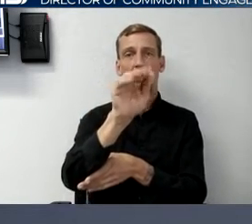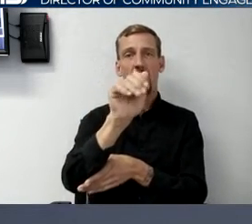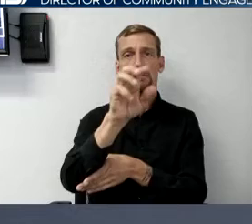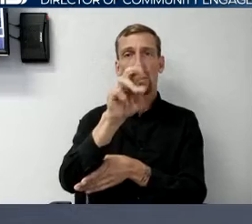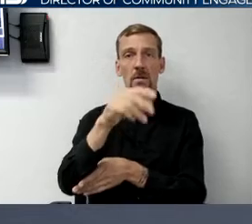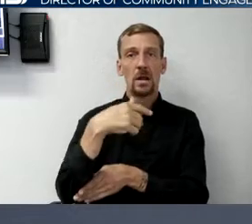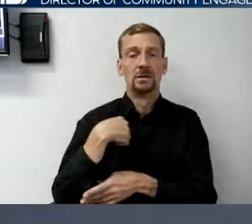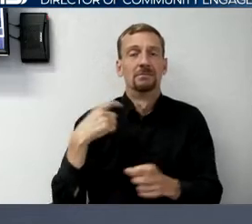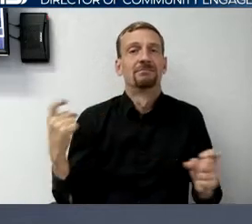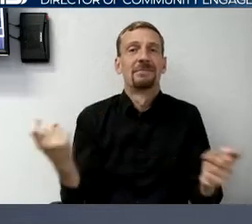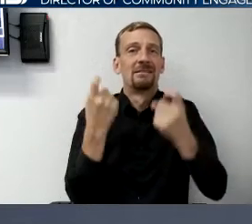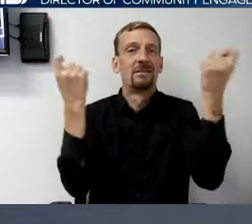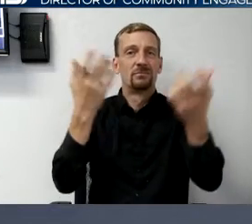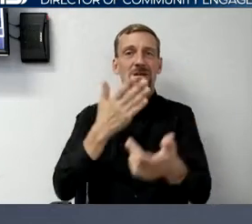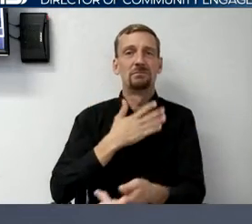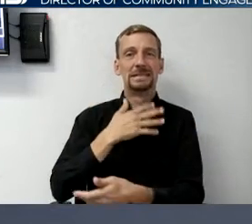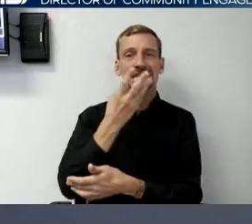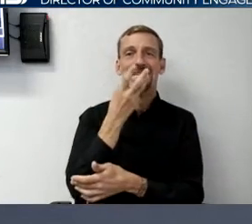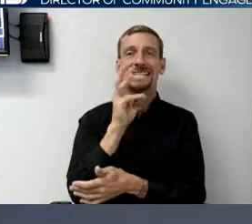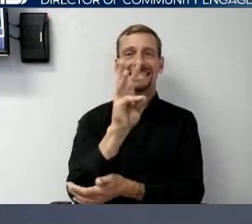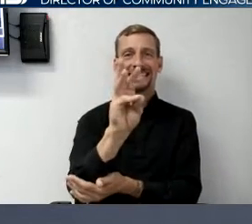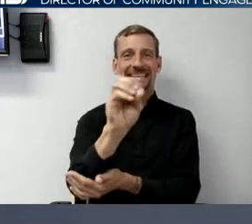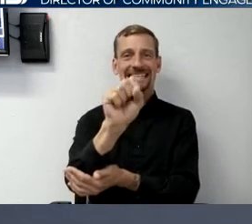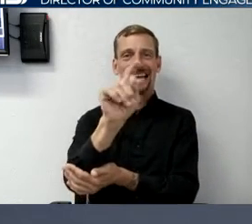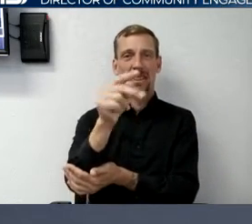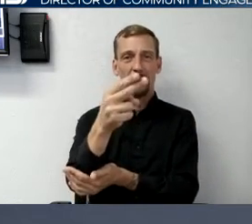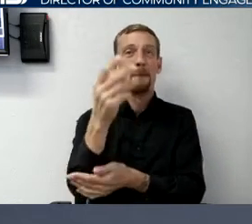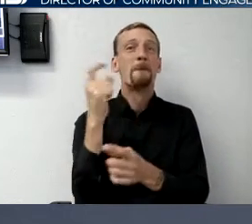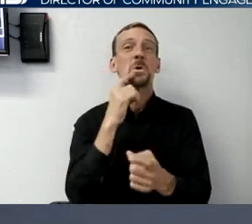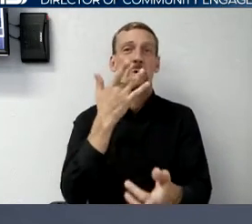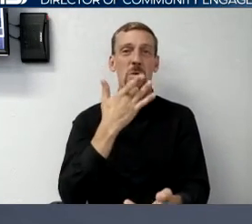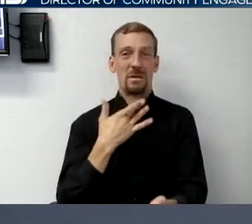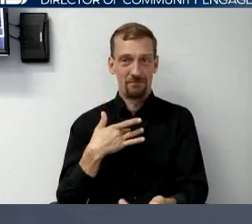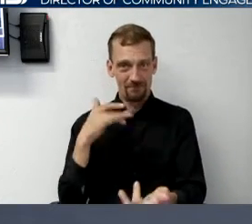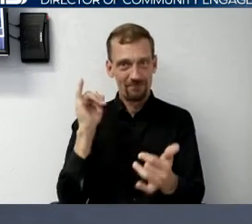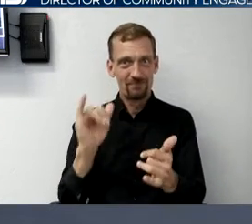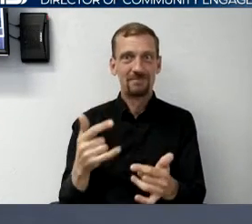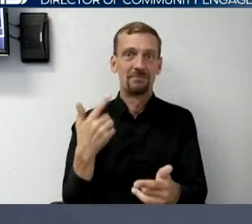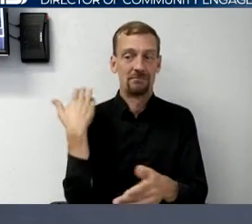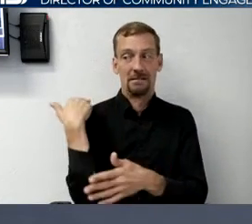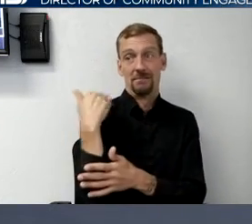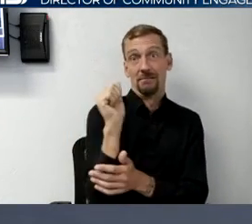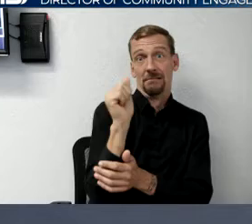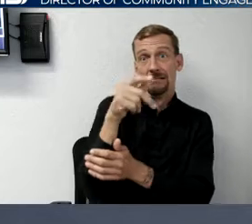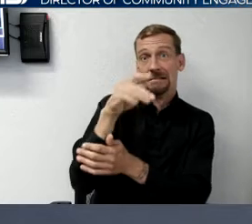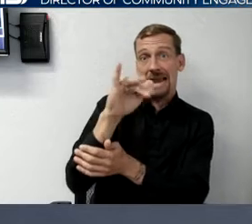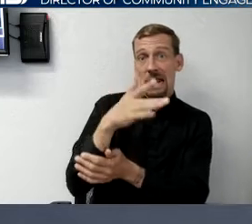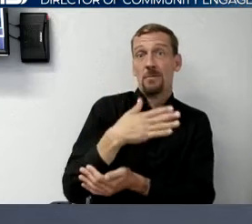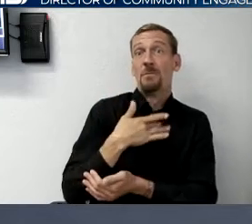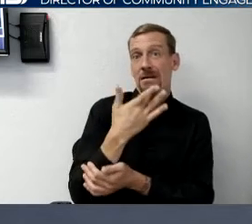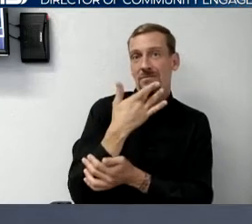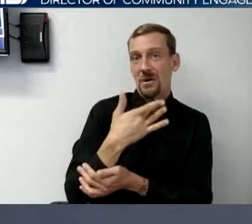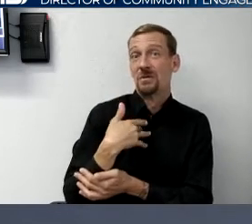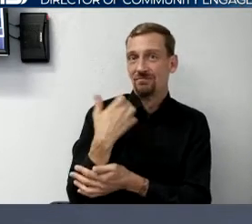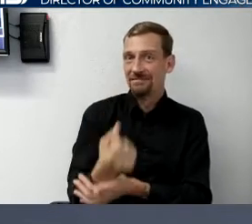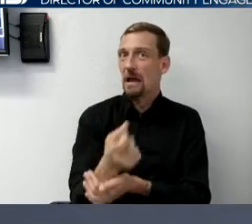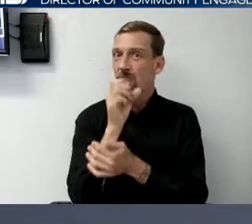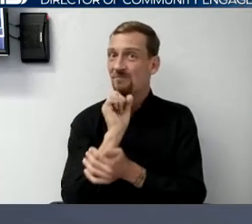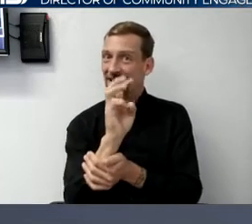my 60th birthday, which happened back in April. But we finally got a chance to get away,